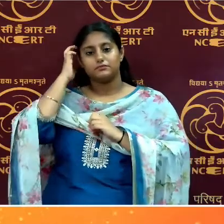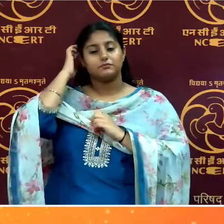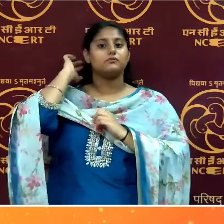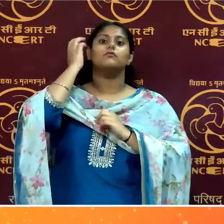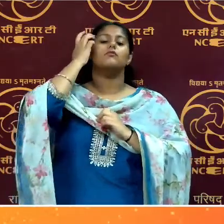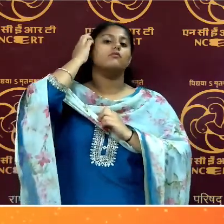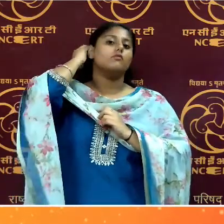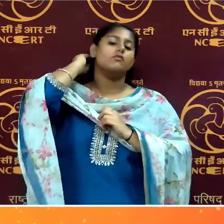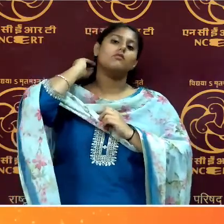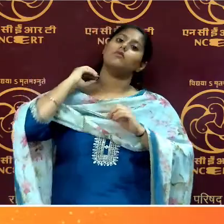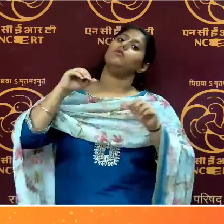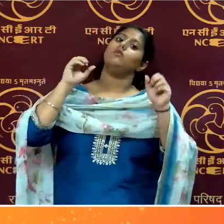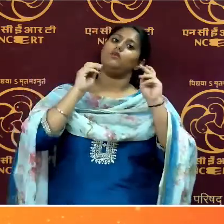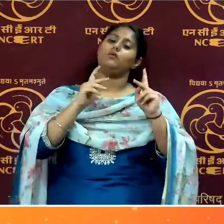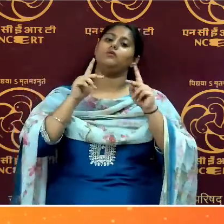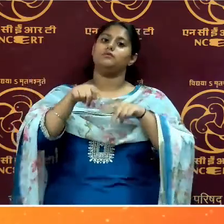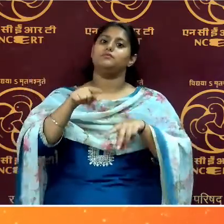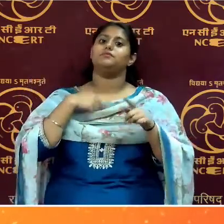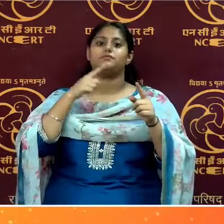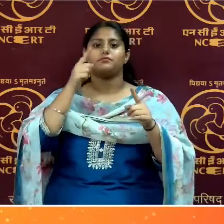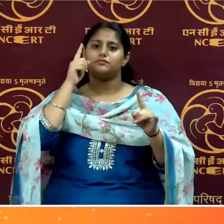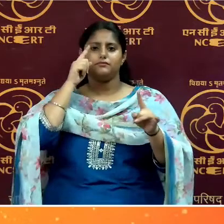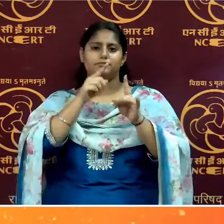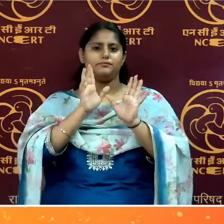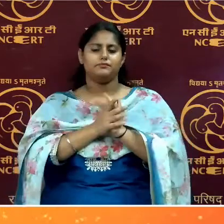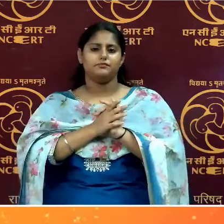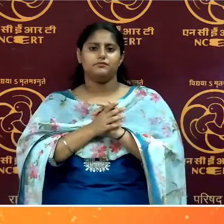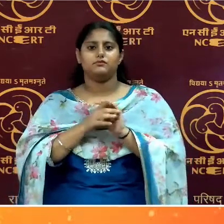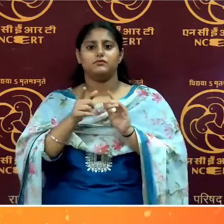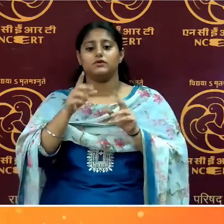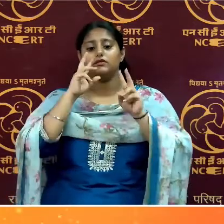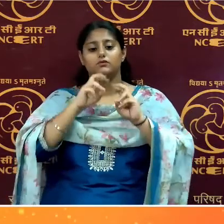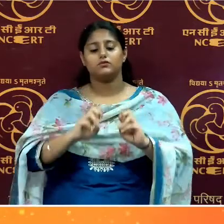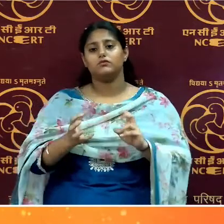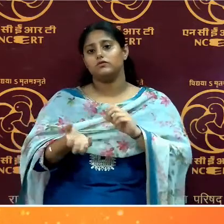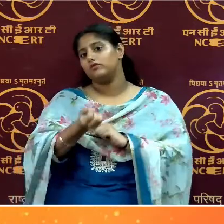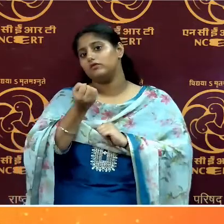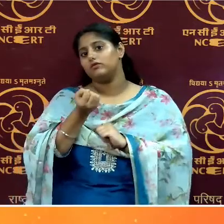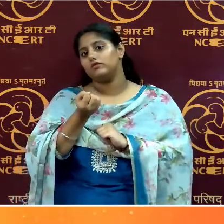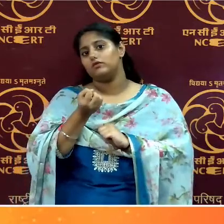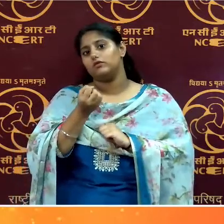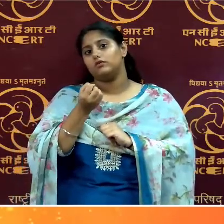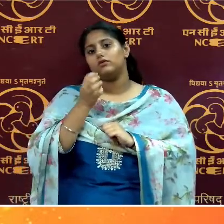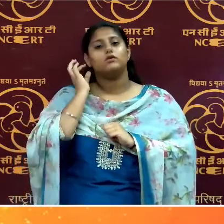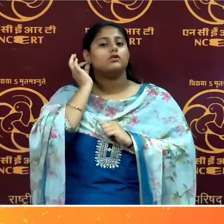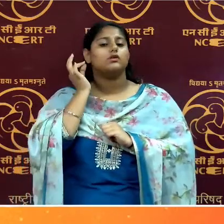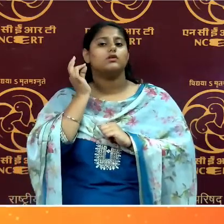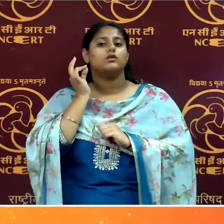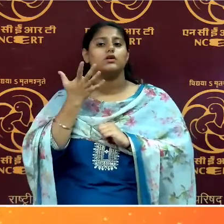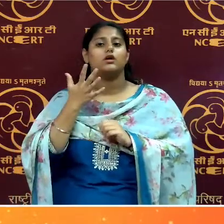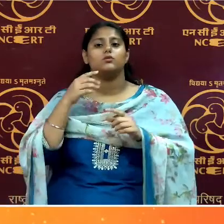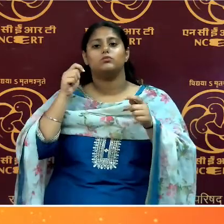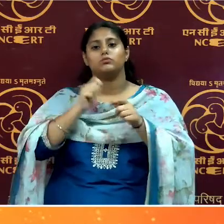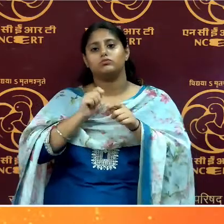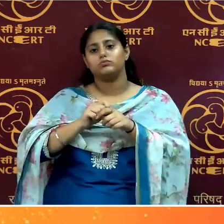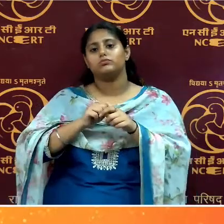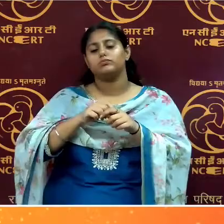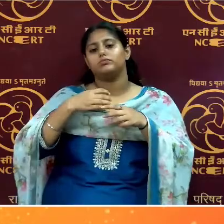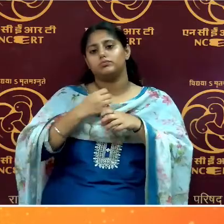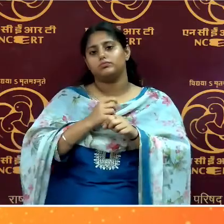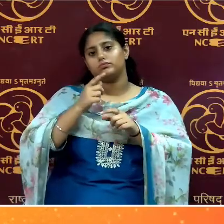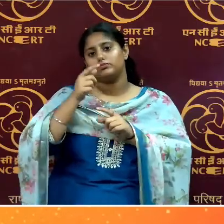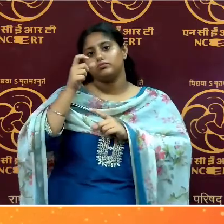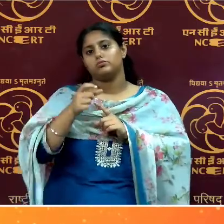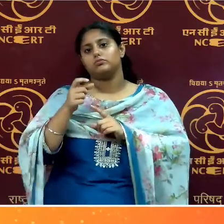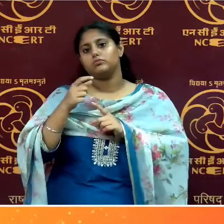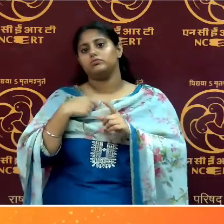principle. Yeah. So, he was given a task, right? He needs to find out that the goldsmith has made a crown for the king. Okay.